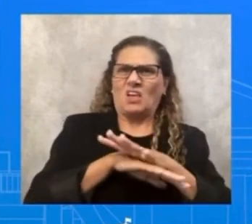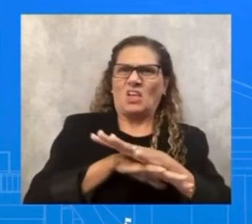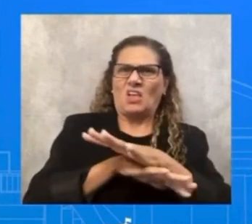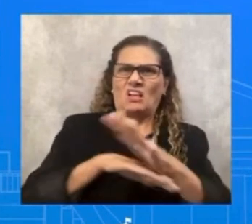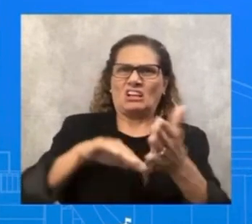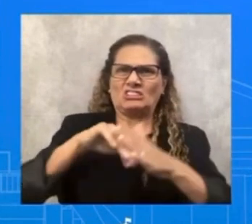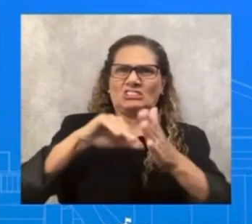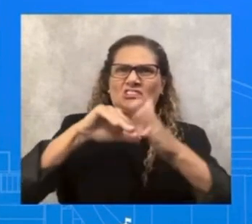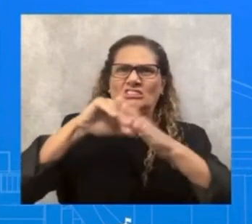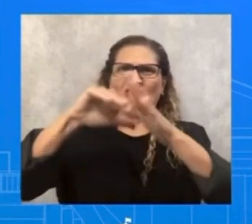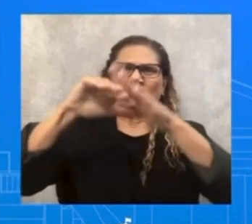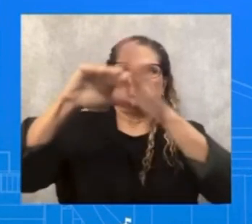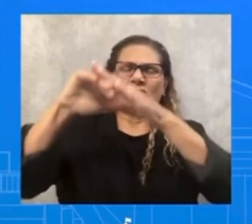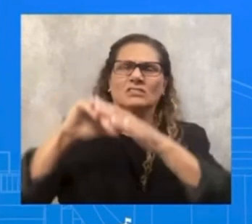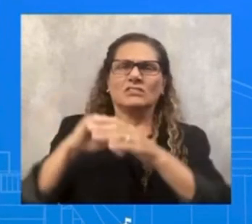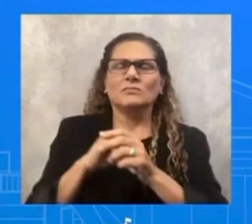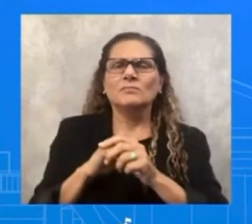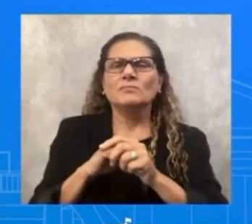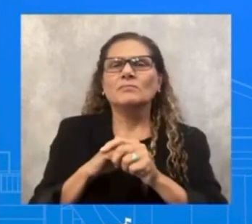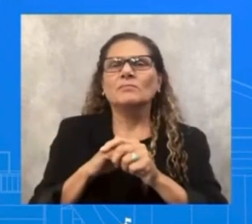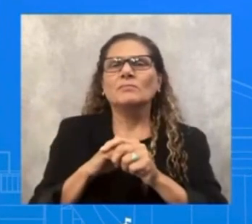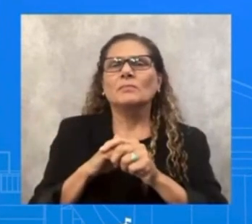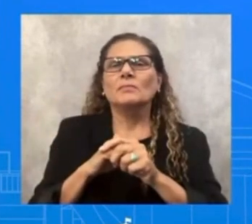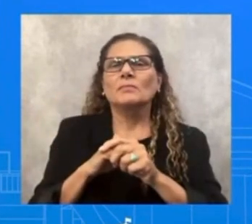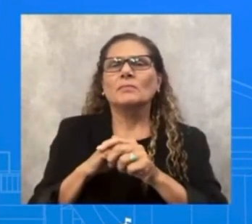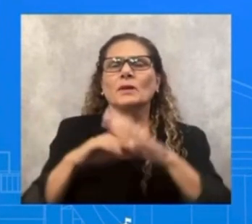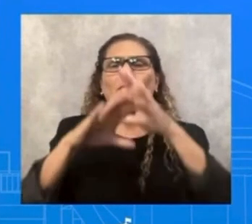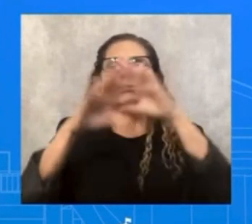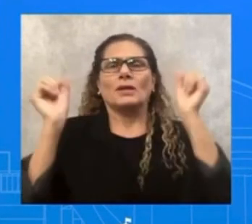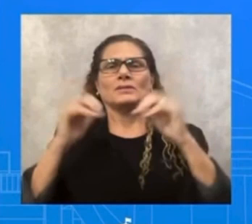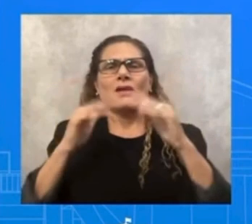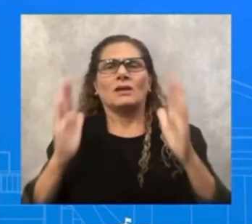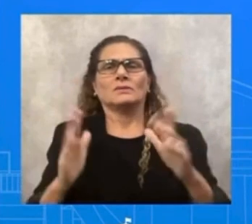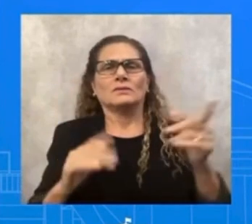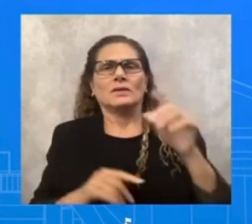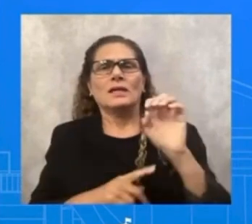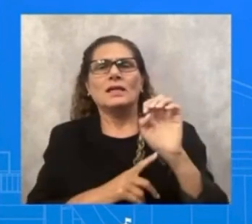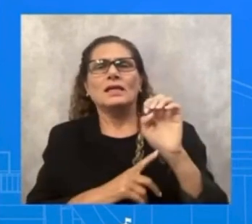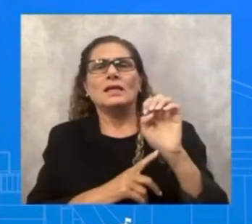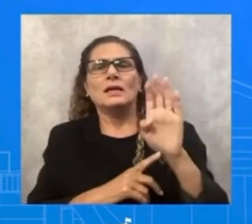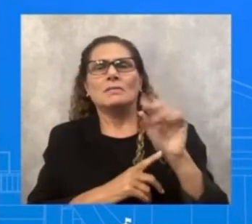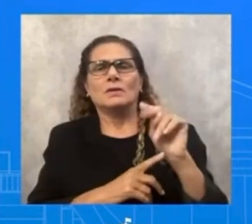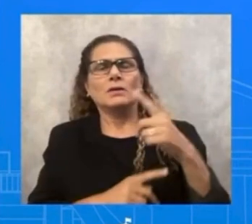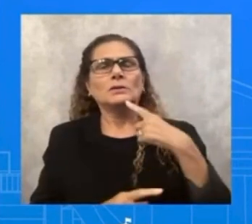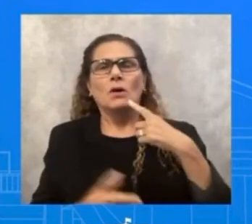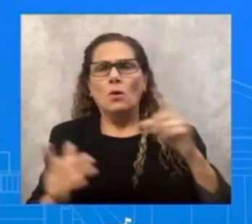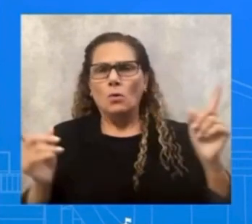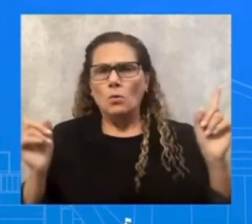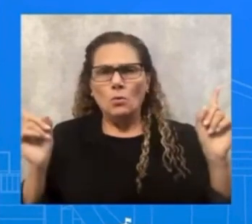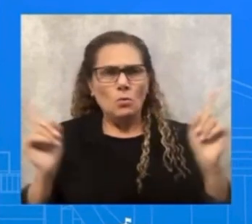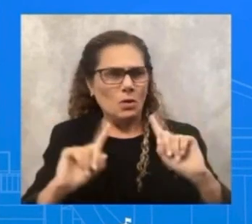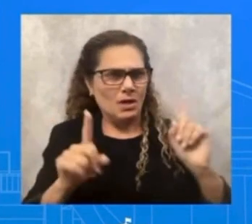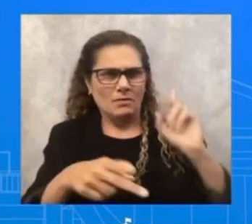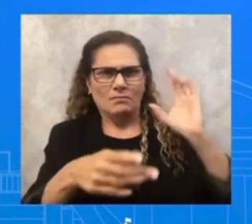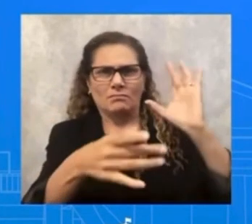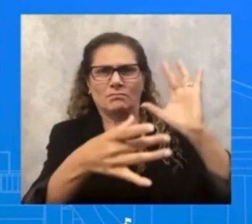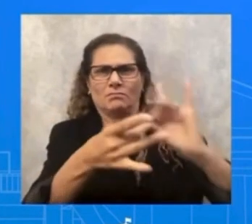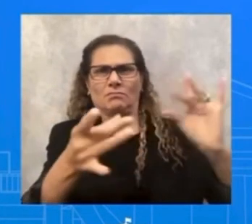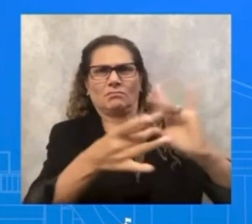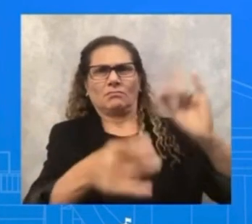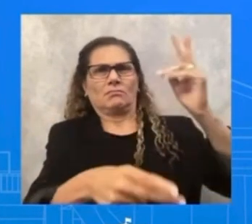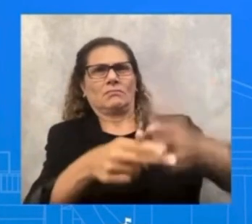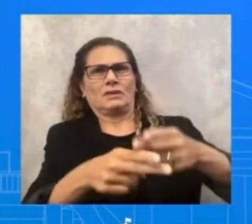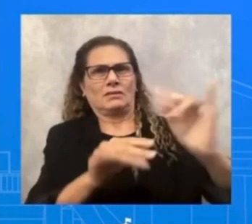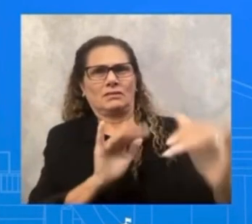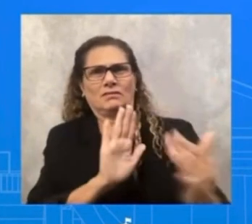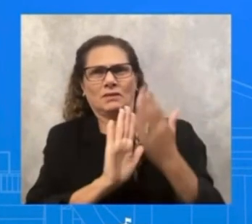the White House that it might hinder President Biden's economic and climate agenda. And is the administration actively engaging to